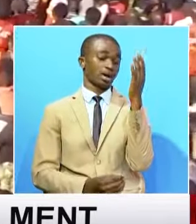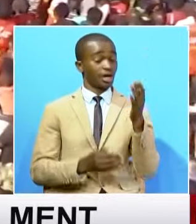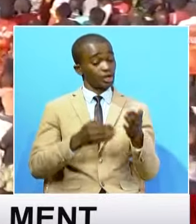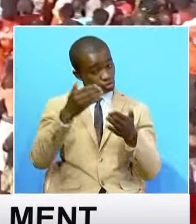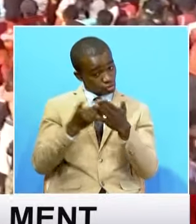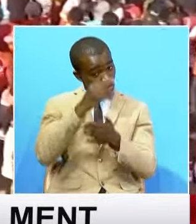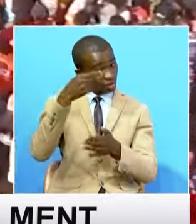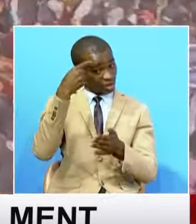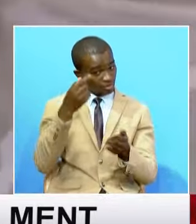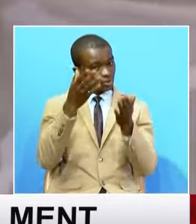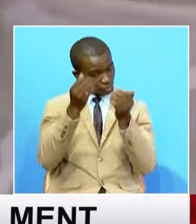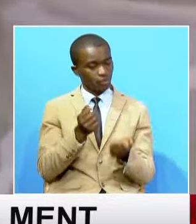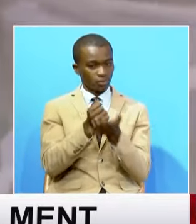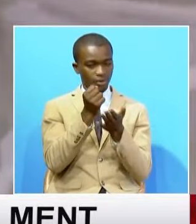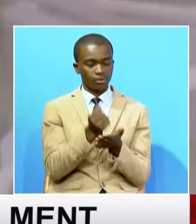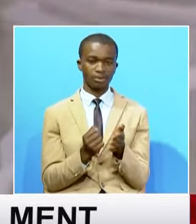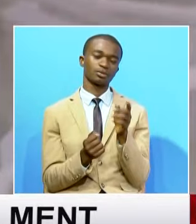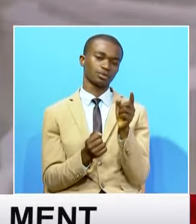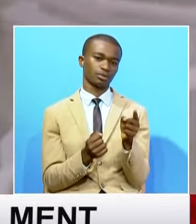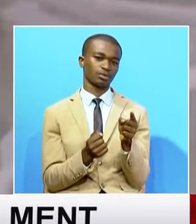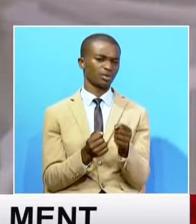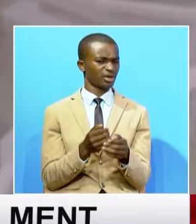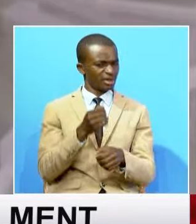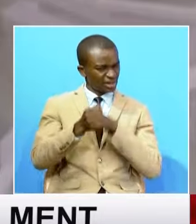government. When the party took office 3 years